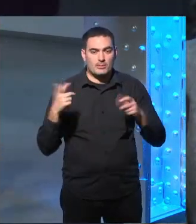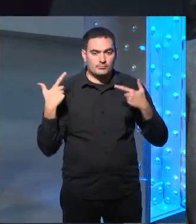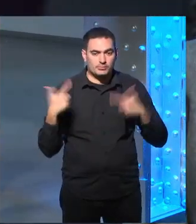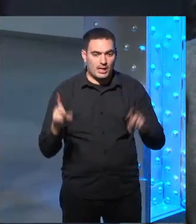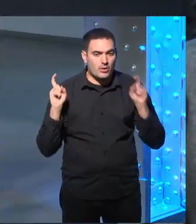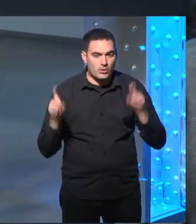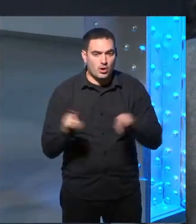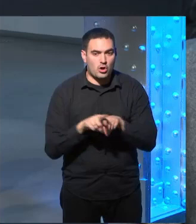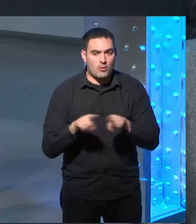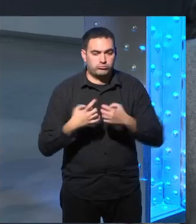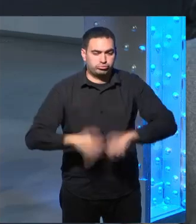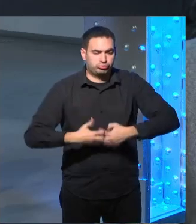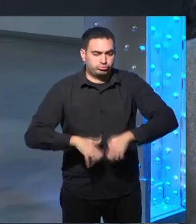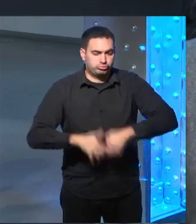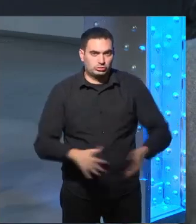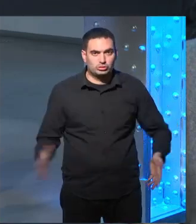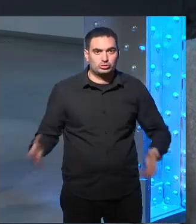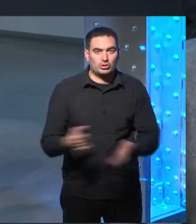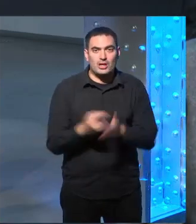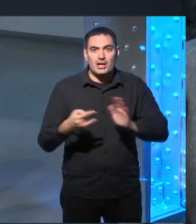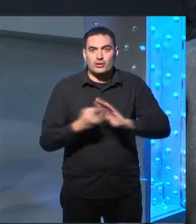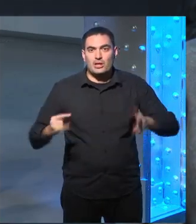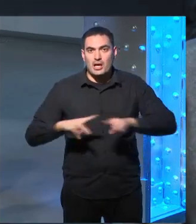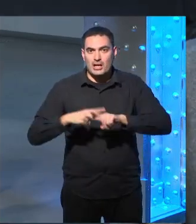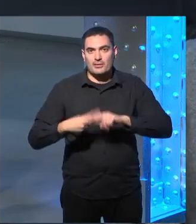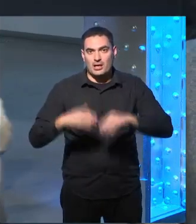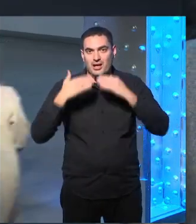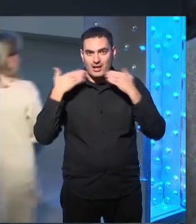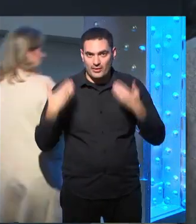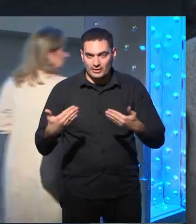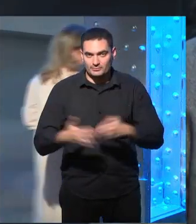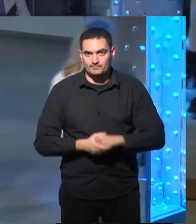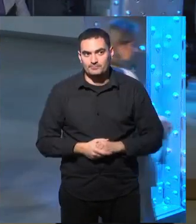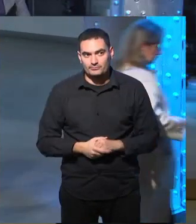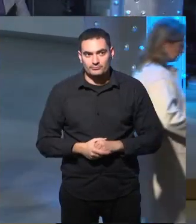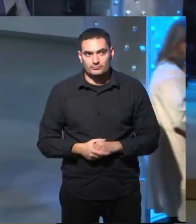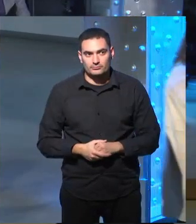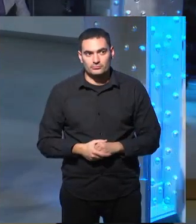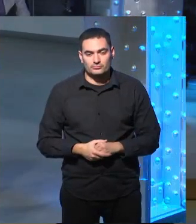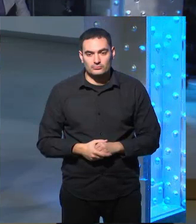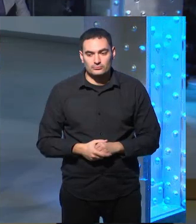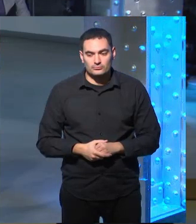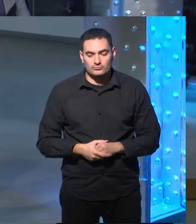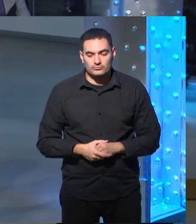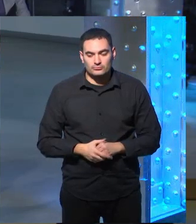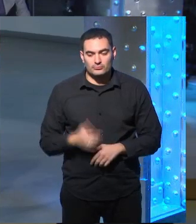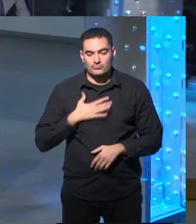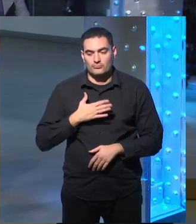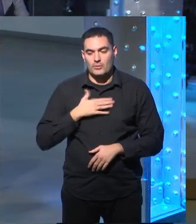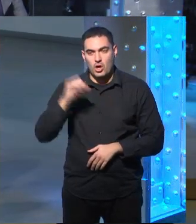and education will be the driver for all this, and technology will be the tool that we will be using for it.